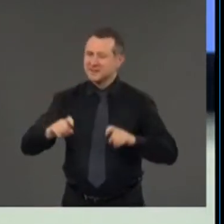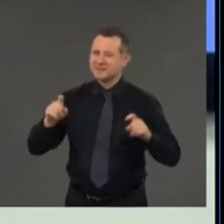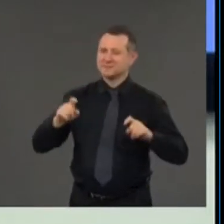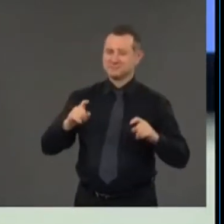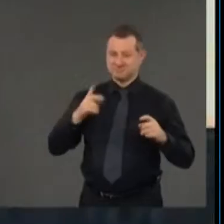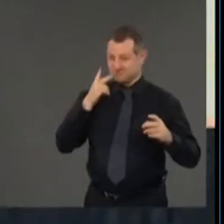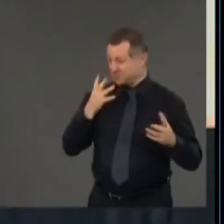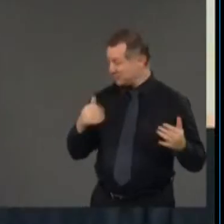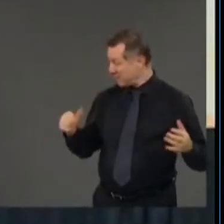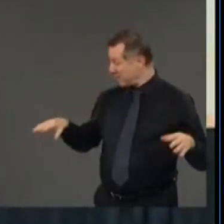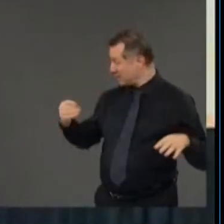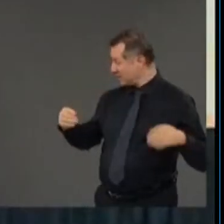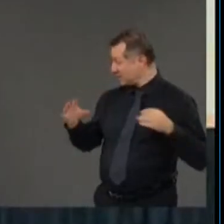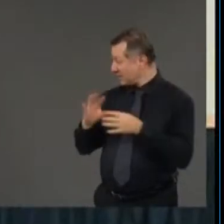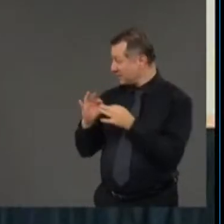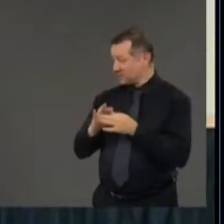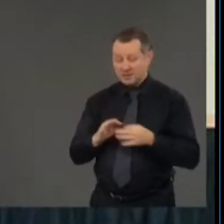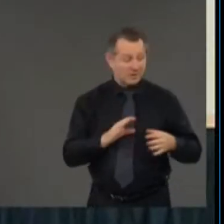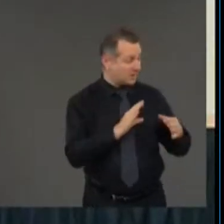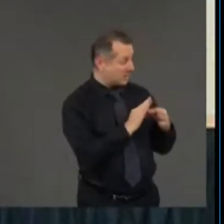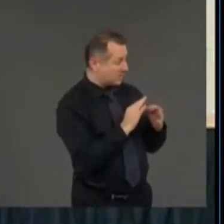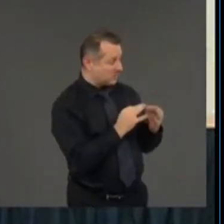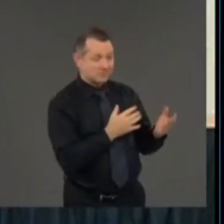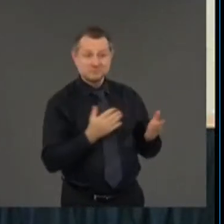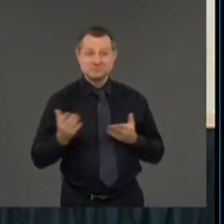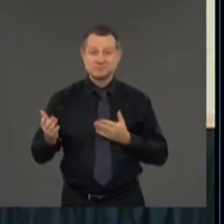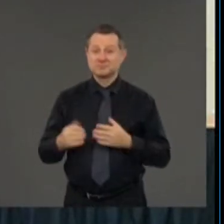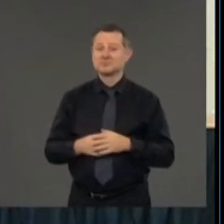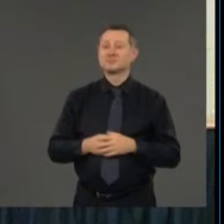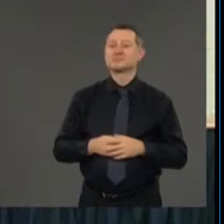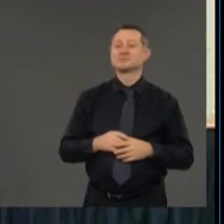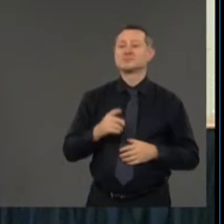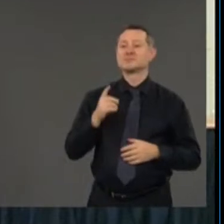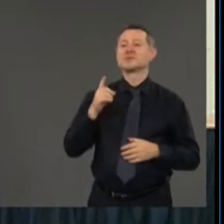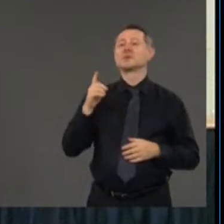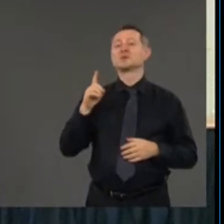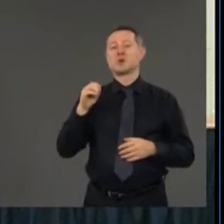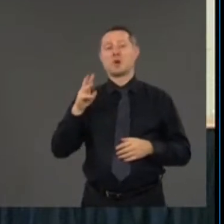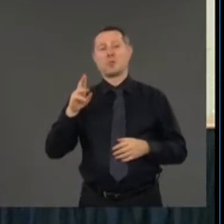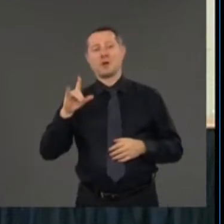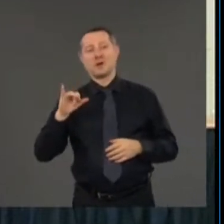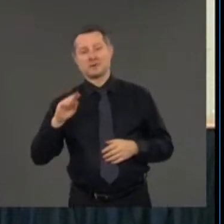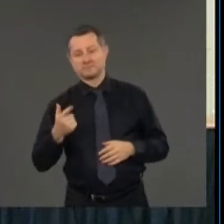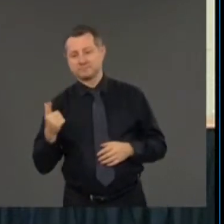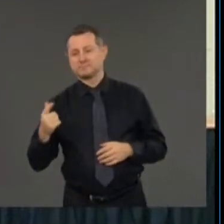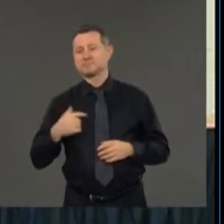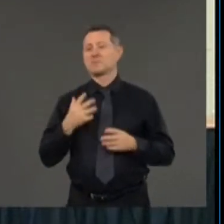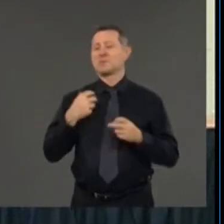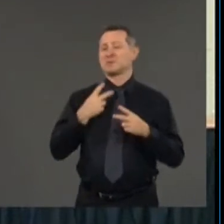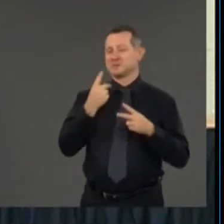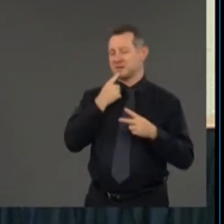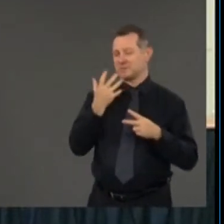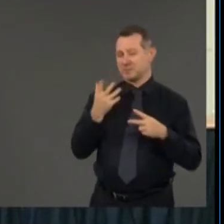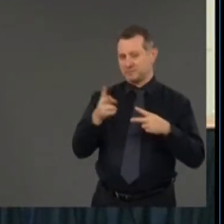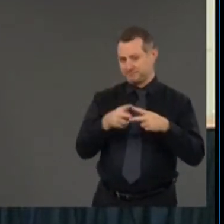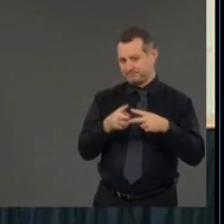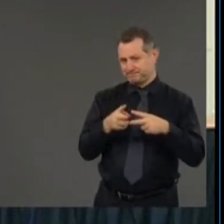Rich? Yeah, obviously, there's two things here. I just want to make 2 points on two different